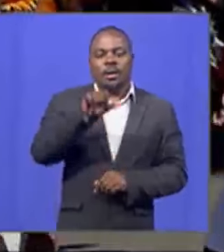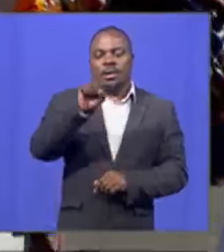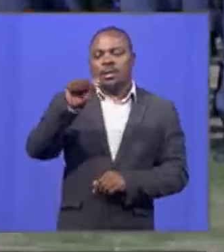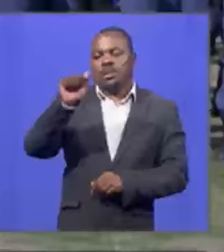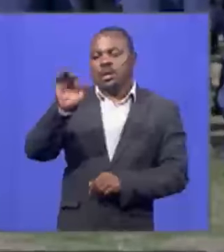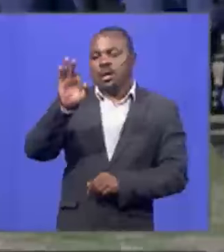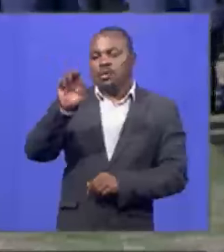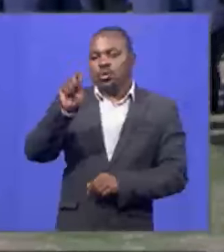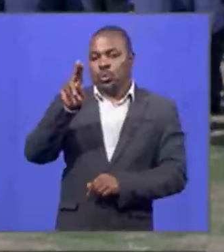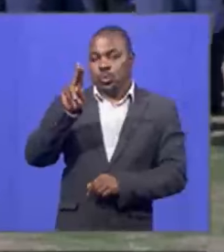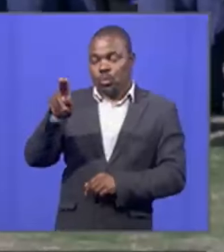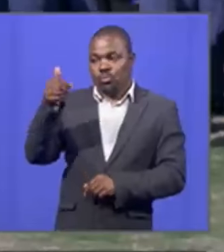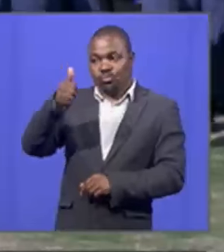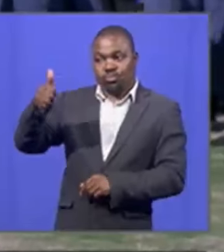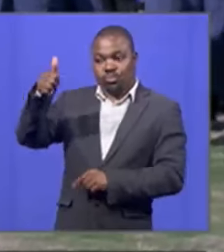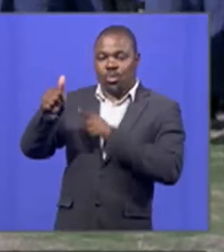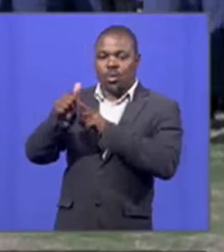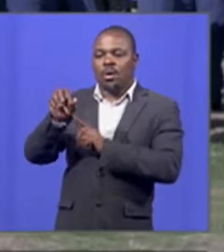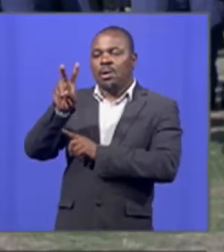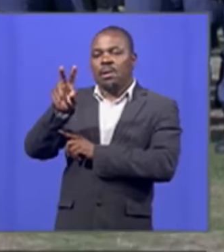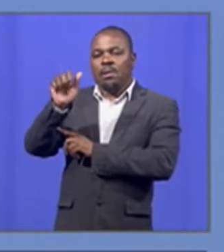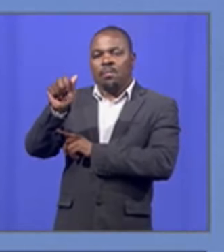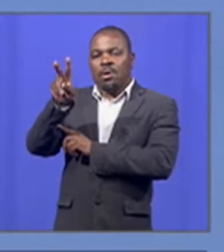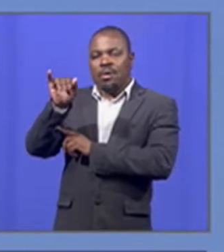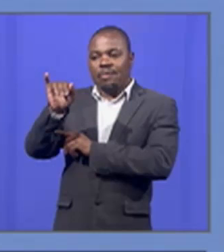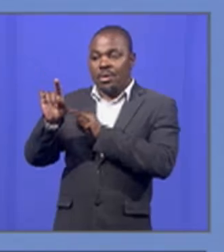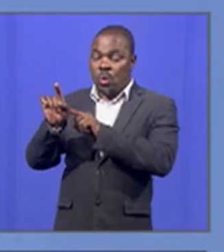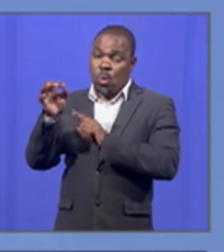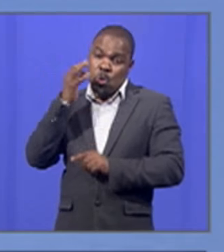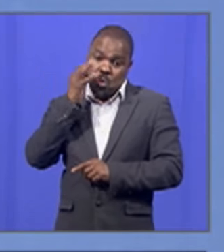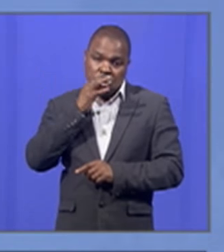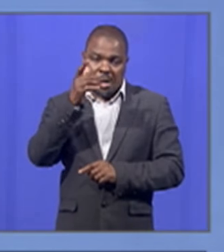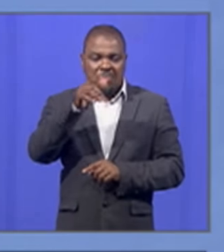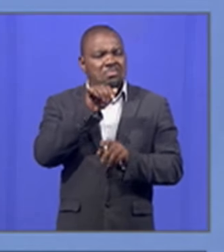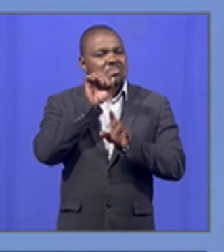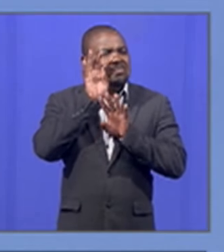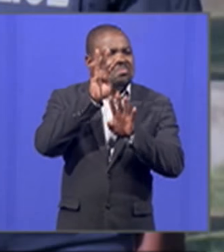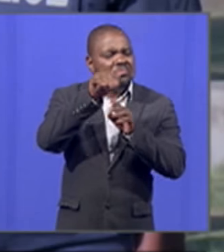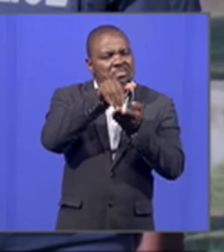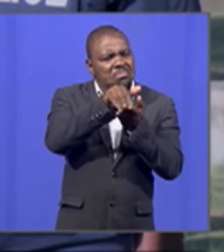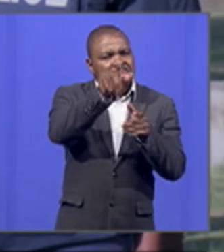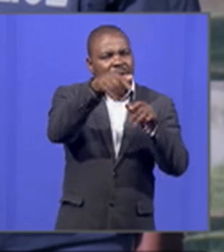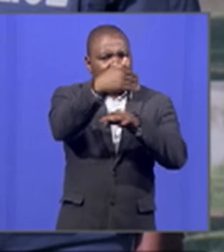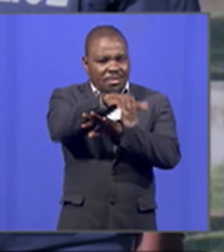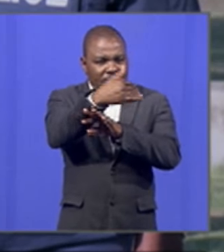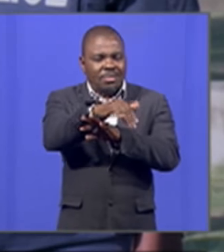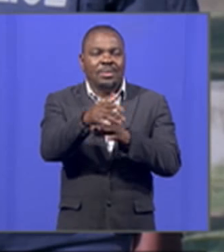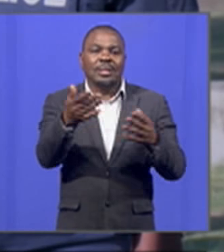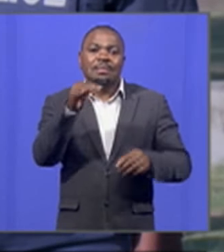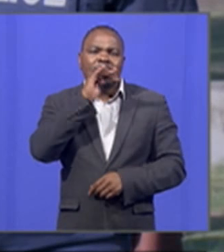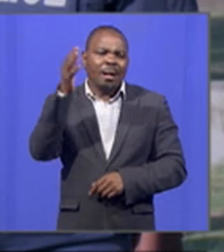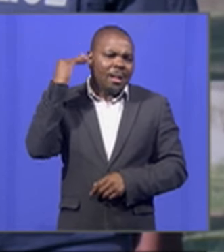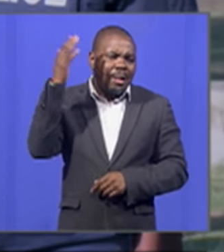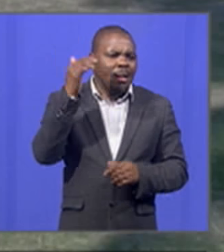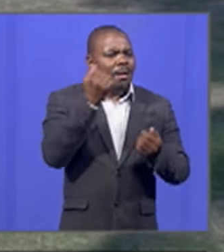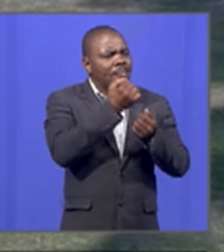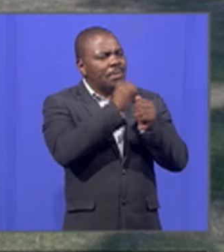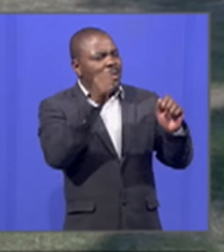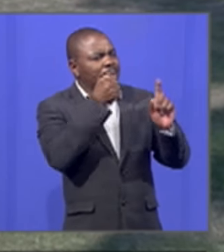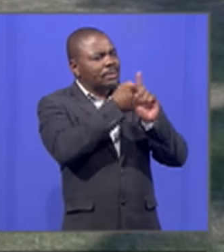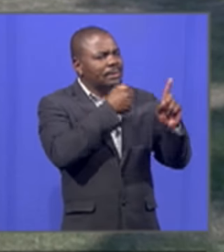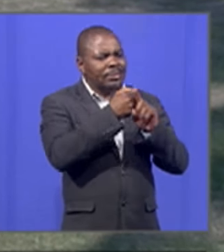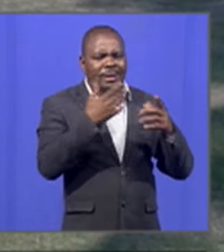Zwelinzima Vavi o re megwanto e le go kgatlhanong le bafaladi bao ba tlhokago mangwalo ke tlhaselo go seo se lwetšego nakong ya mmušo wa kgatelelo o re ke